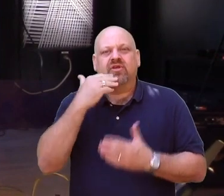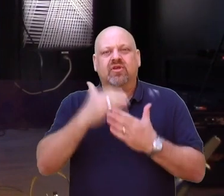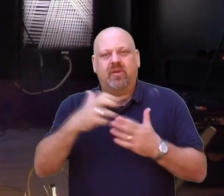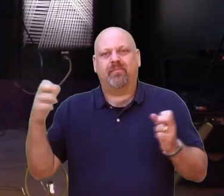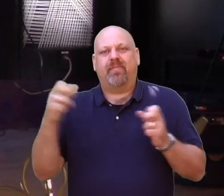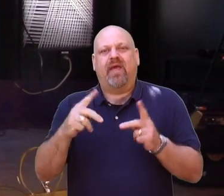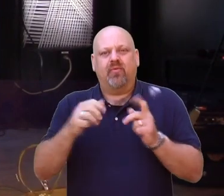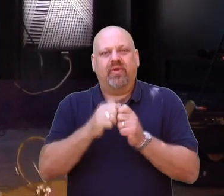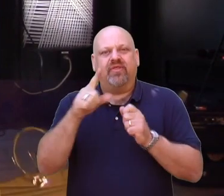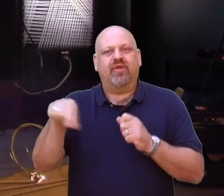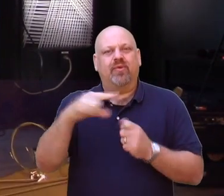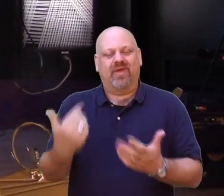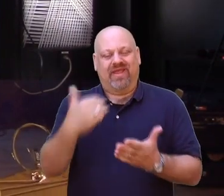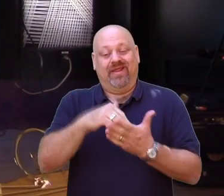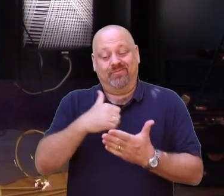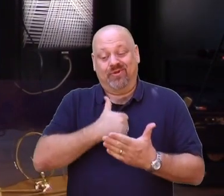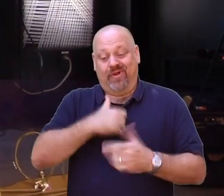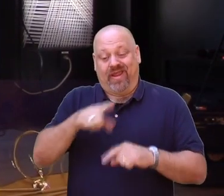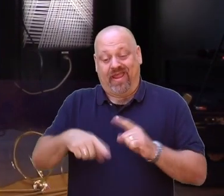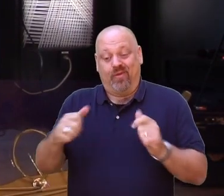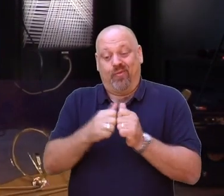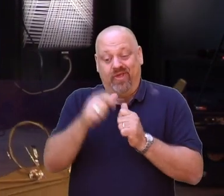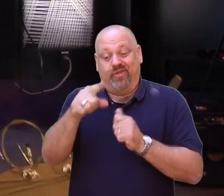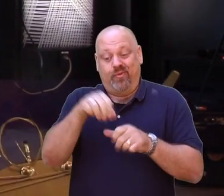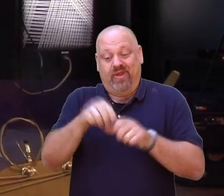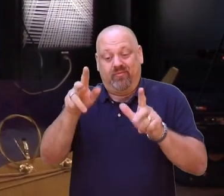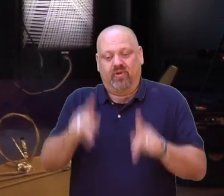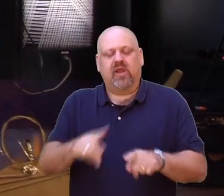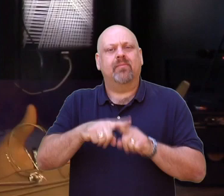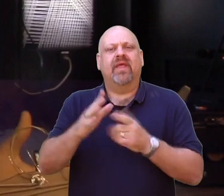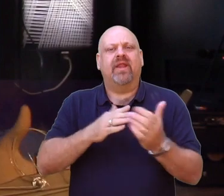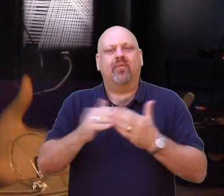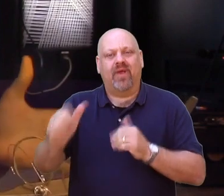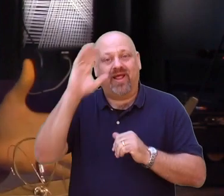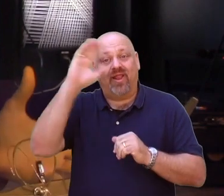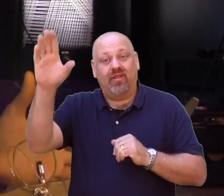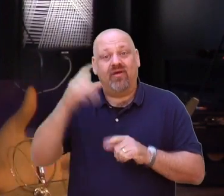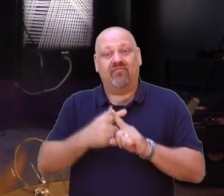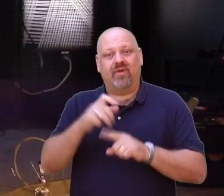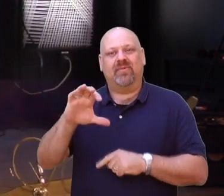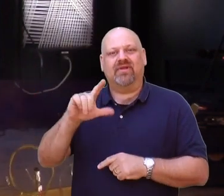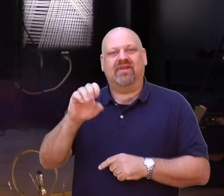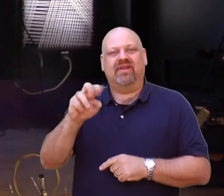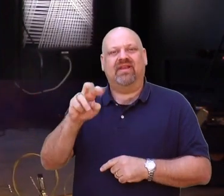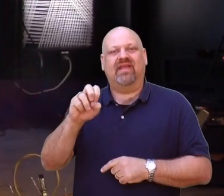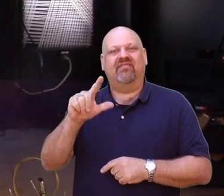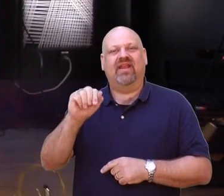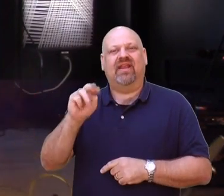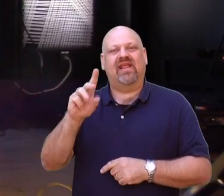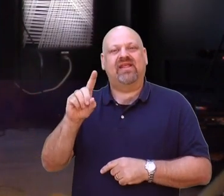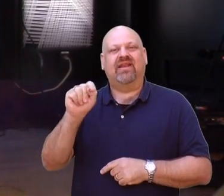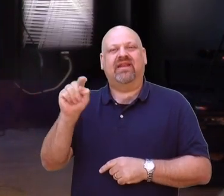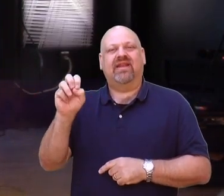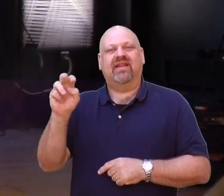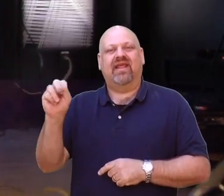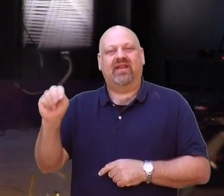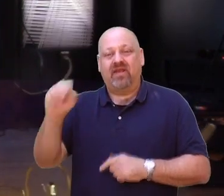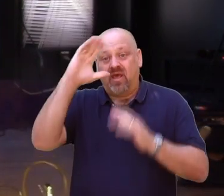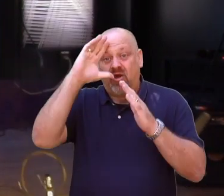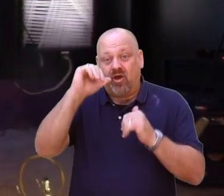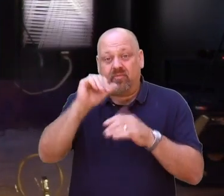guys again. I'm sorry that I couldn't be with you there again in person. But either way, greetings from Cleveland, Tennessee. I hope this video finds you